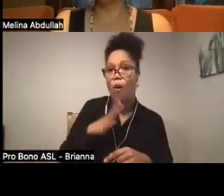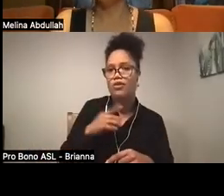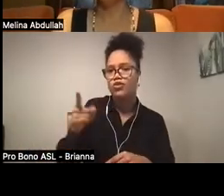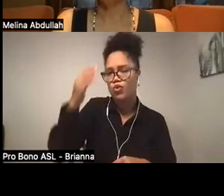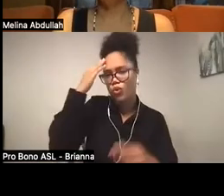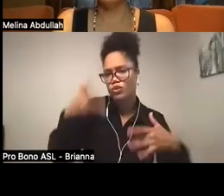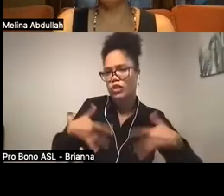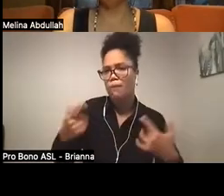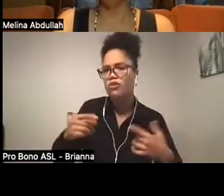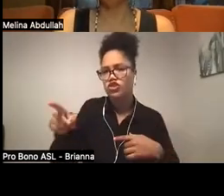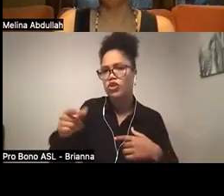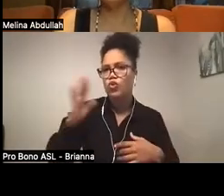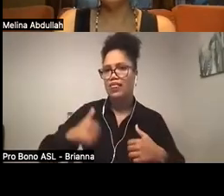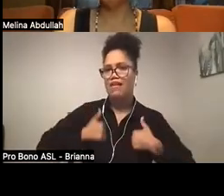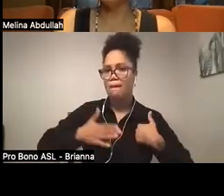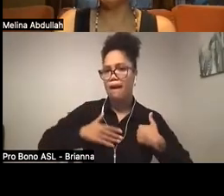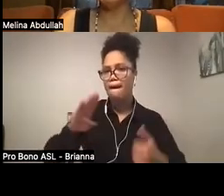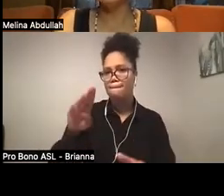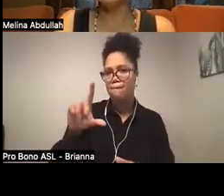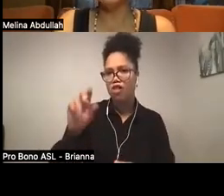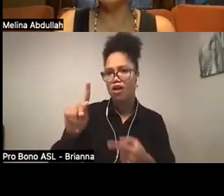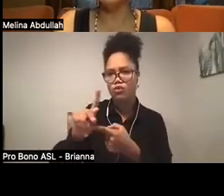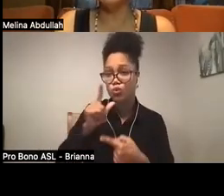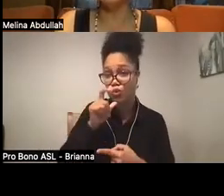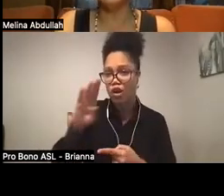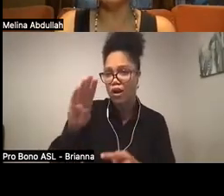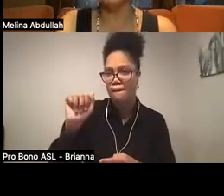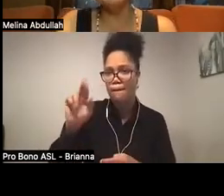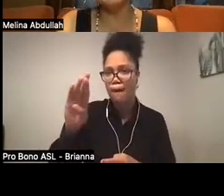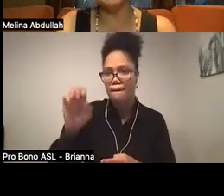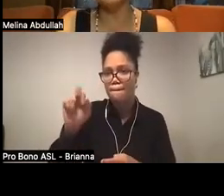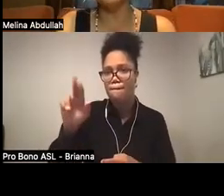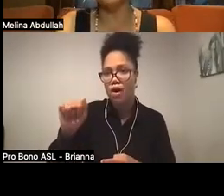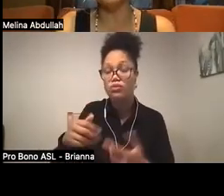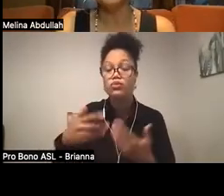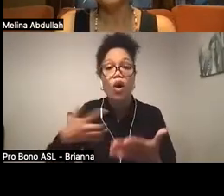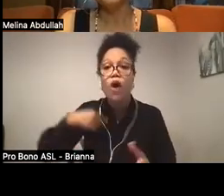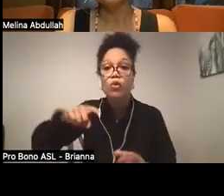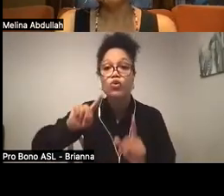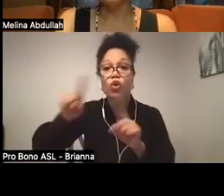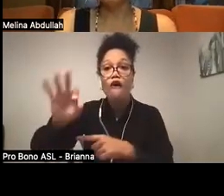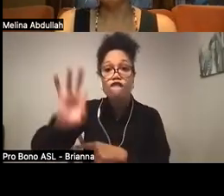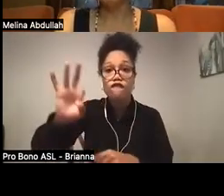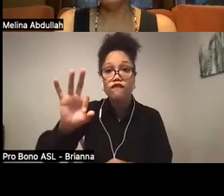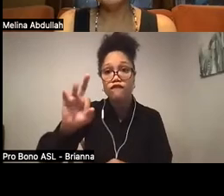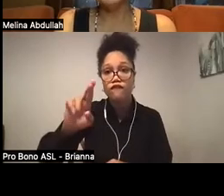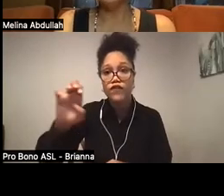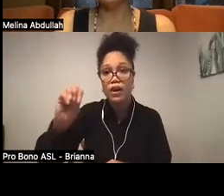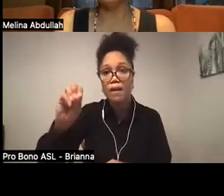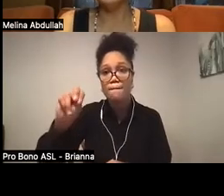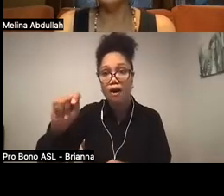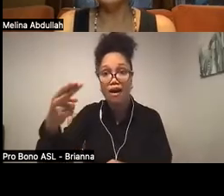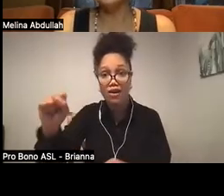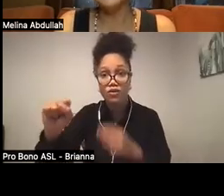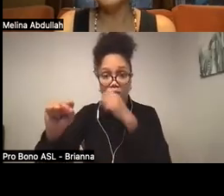And so we were supposed to go to a school called Fremont High School. Well, Fremont High School